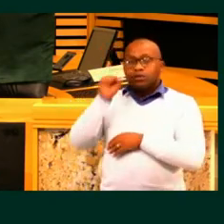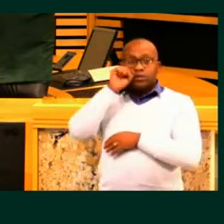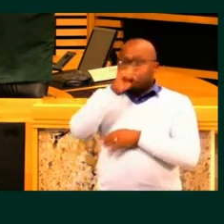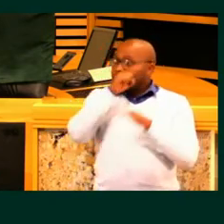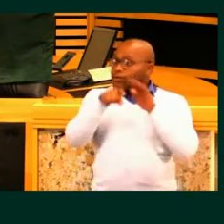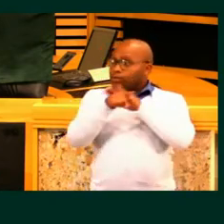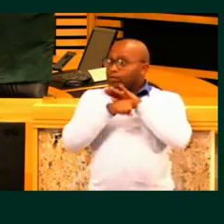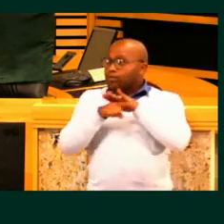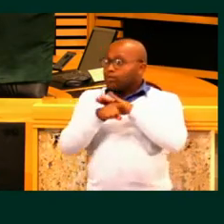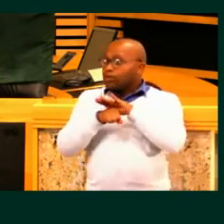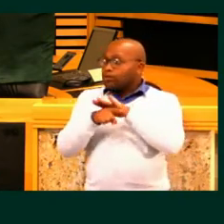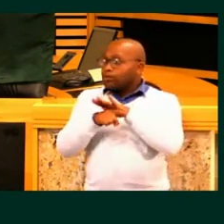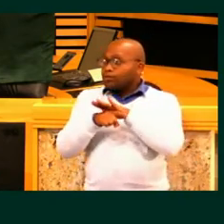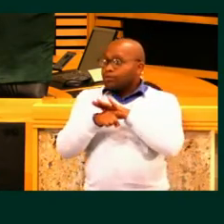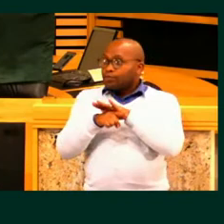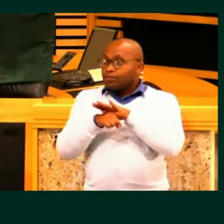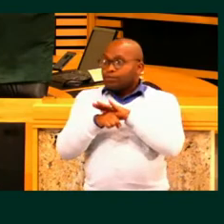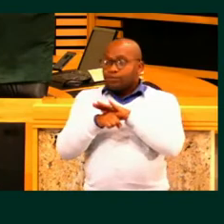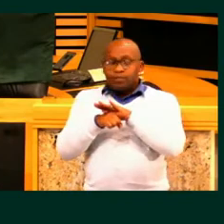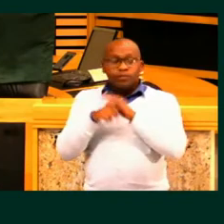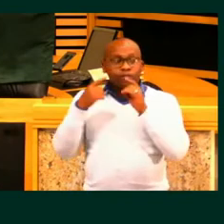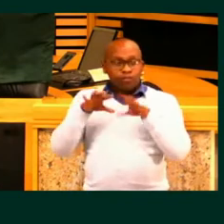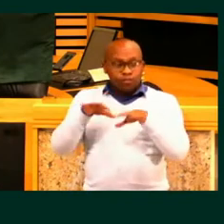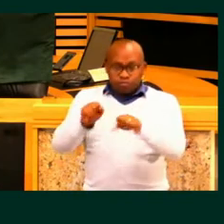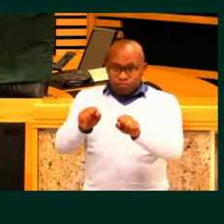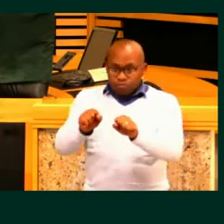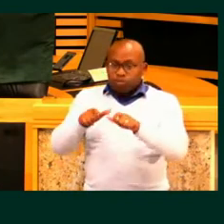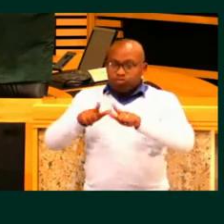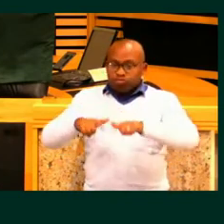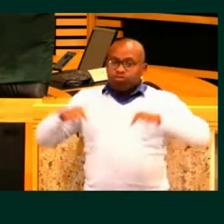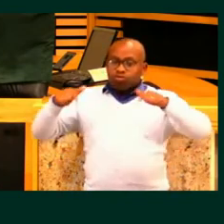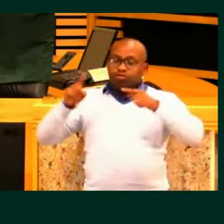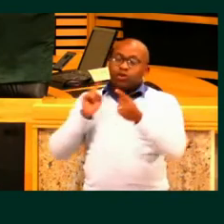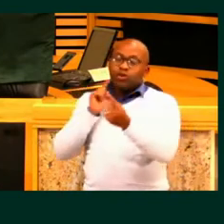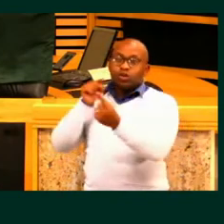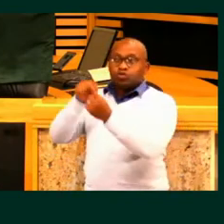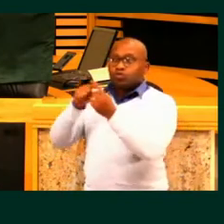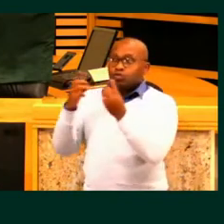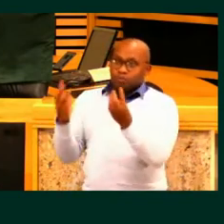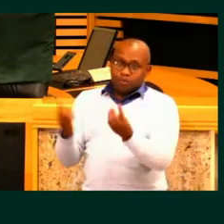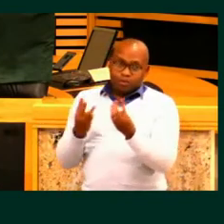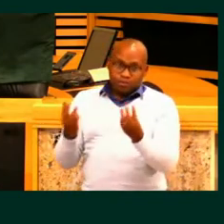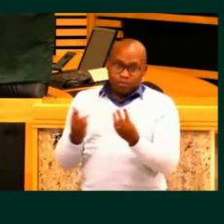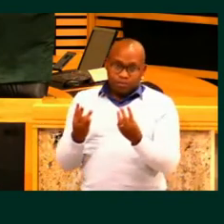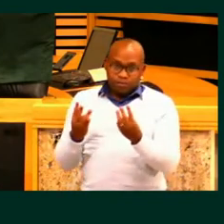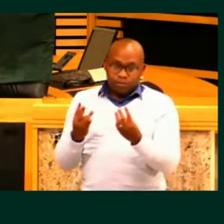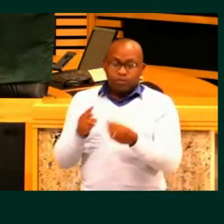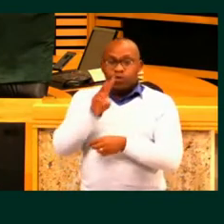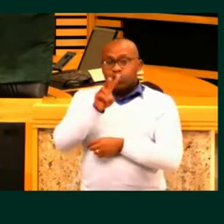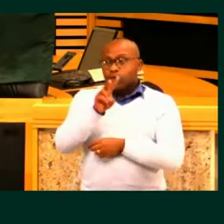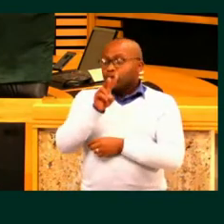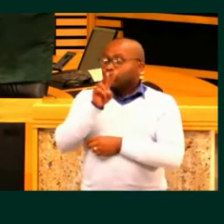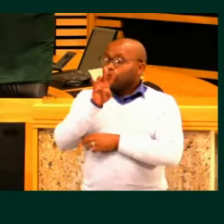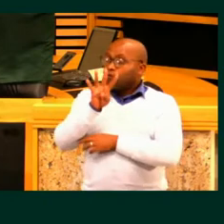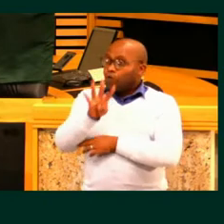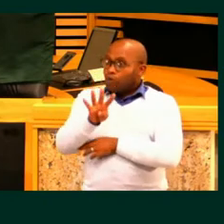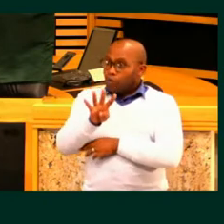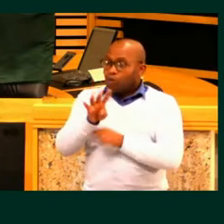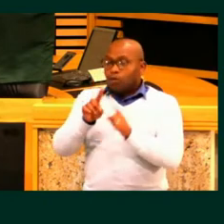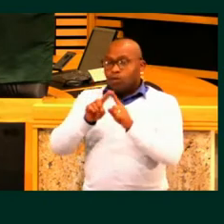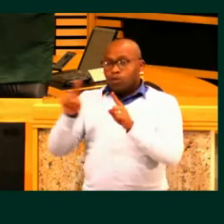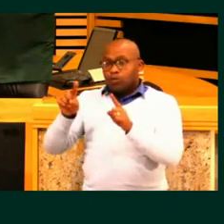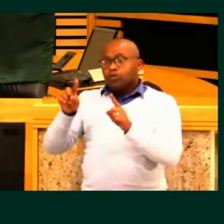municipality for taking legislature to the people to be held on the 24th to the